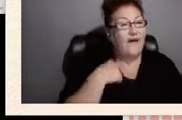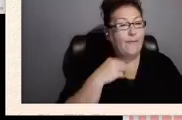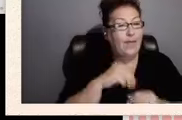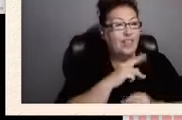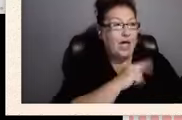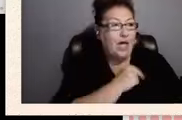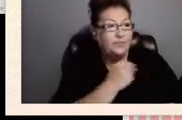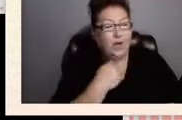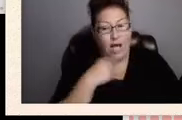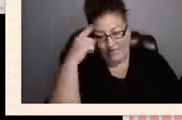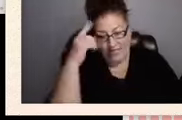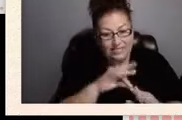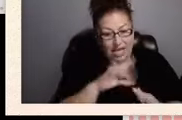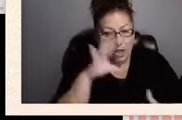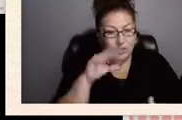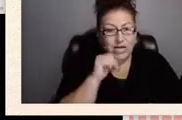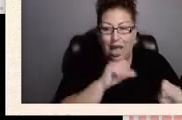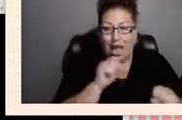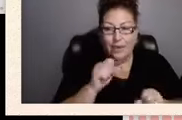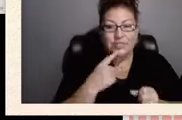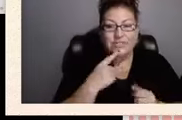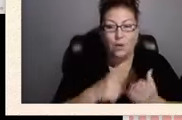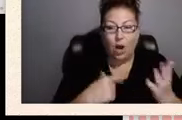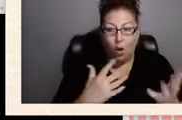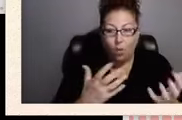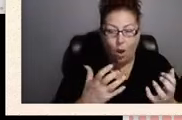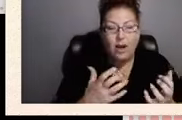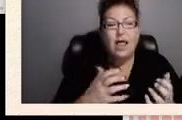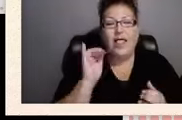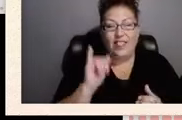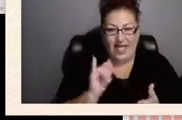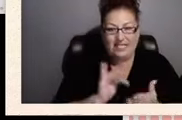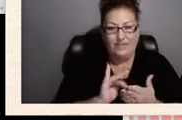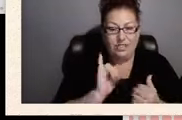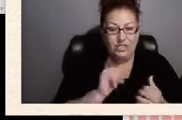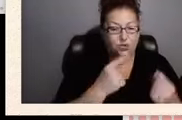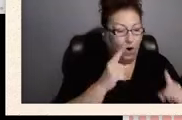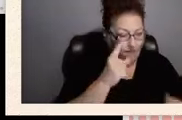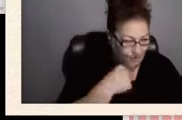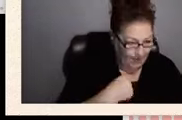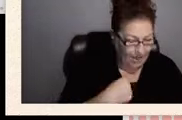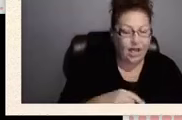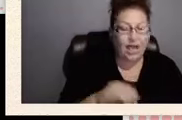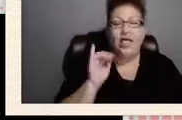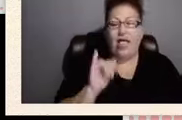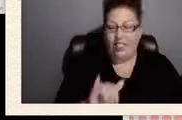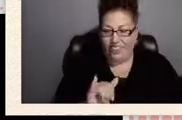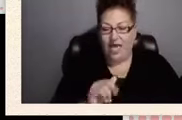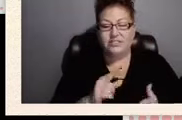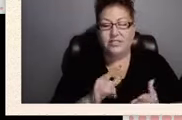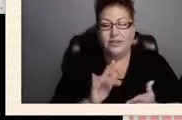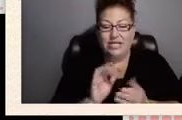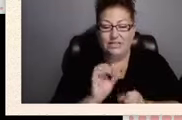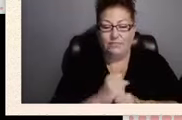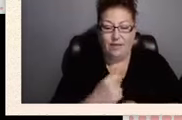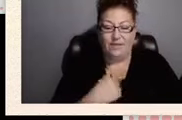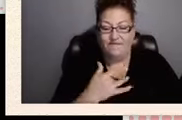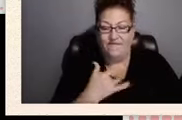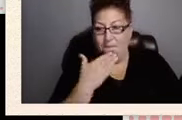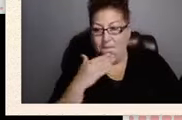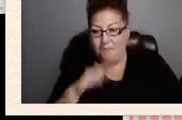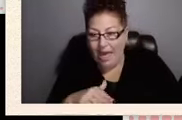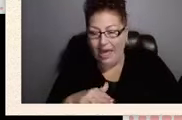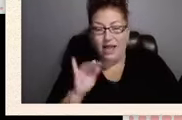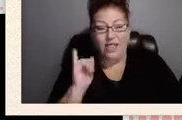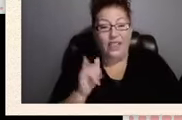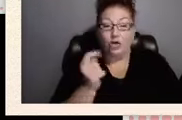and I'm not able to say what I want, these are the medications that work for me. These are the medications that make me feel bad. These are the treatments that I definitely don't want.